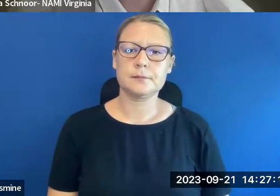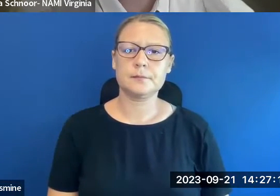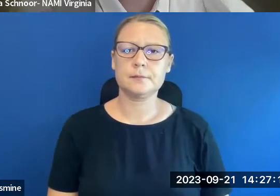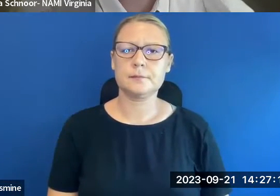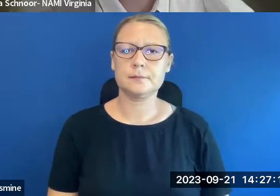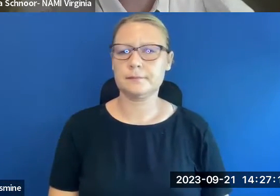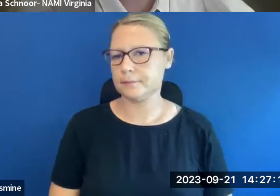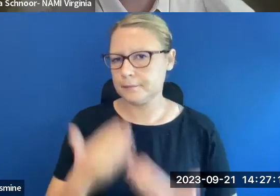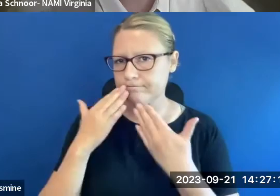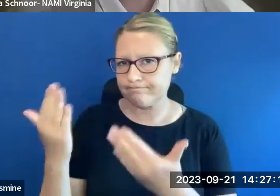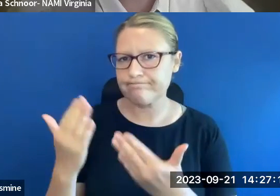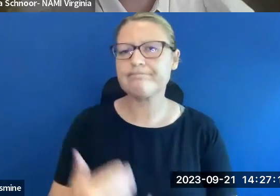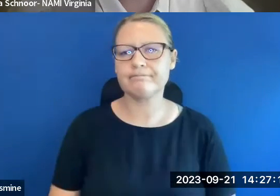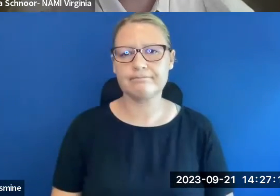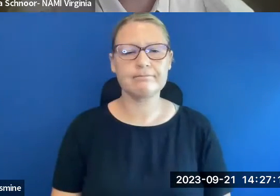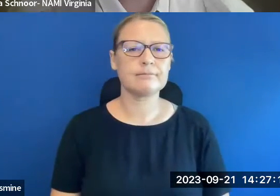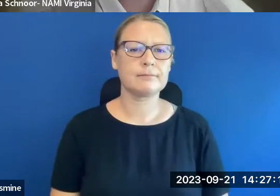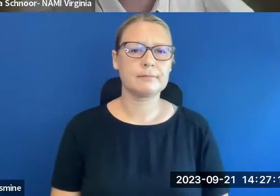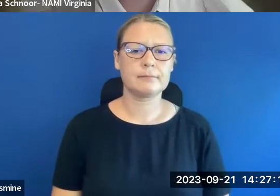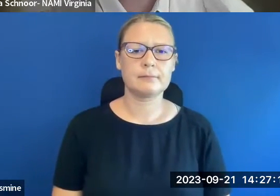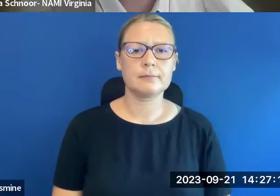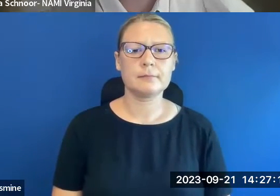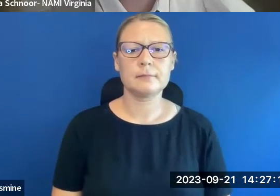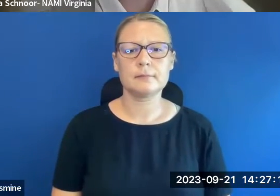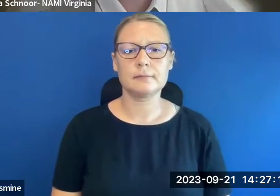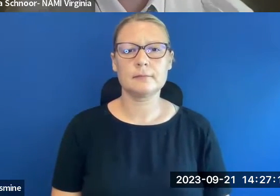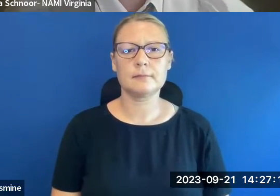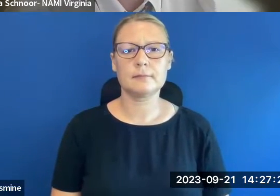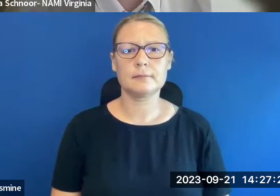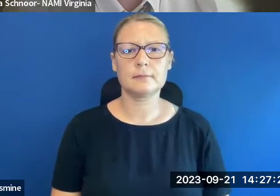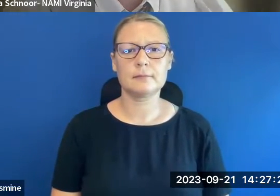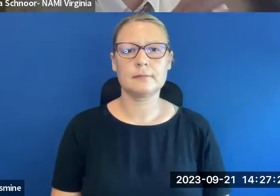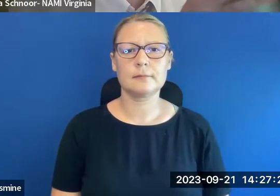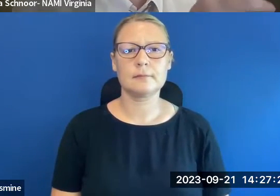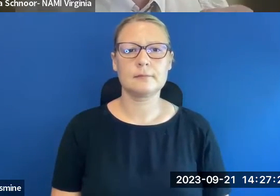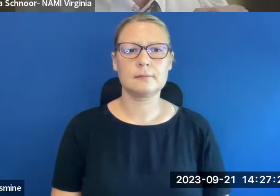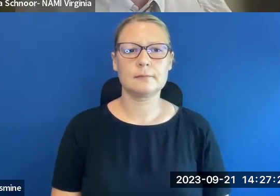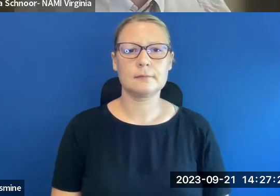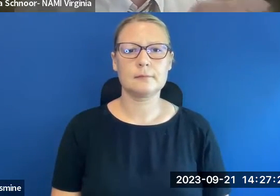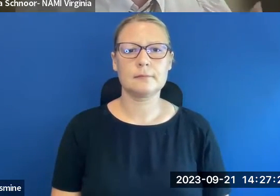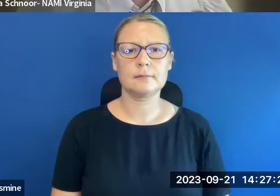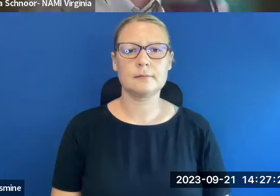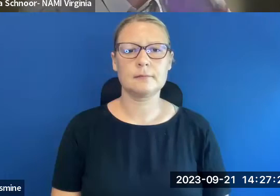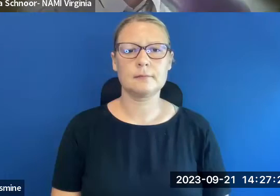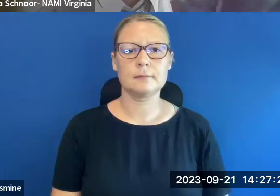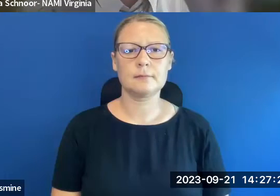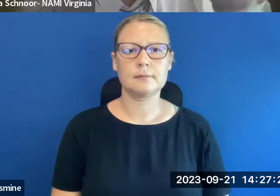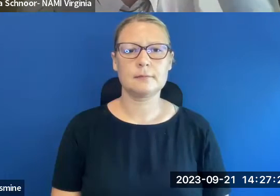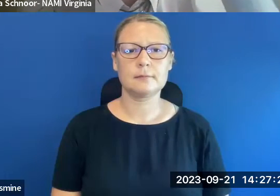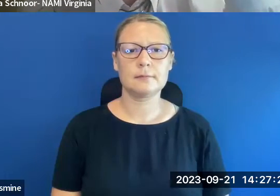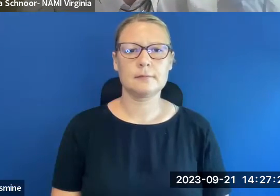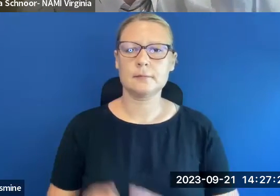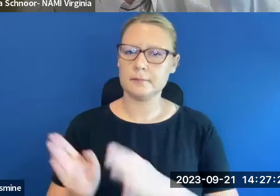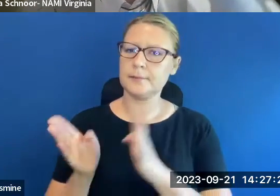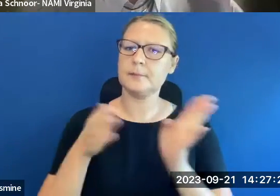Thanks. I want to move over and talk a little bit about the